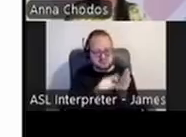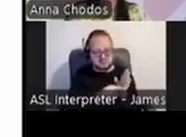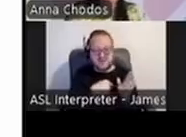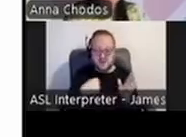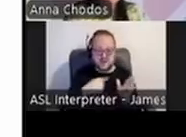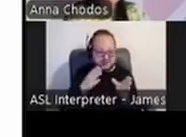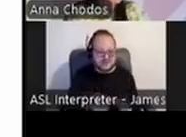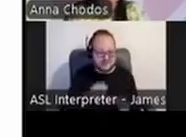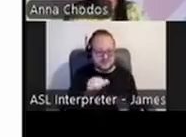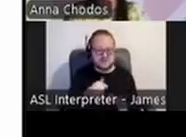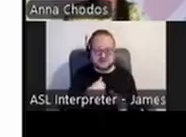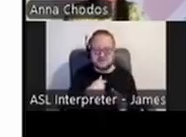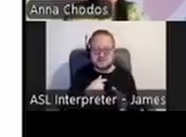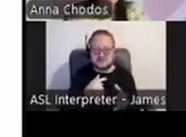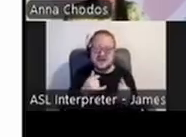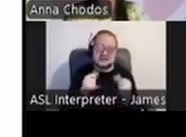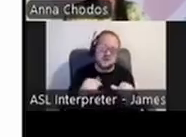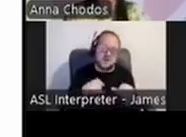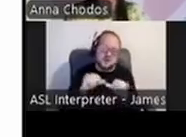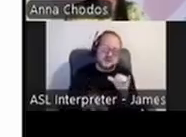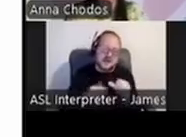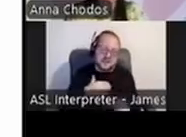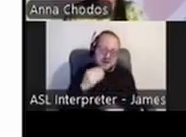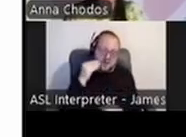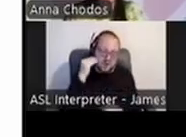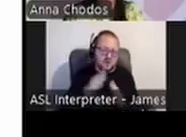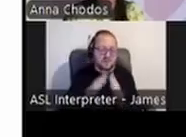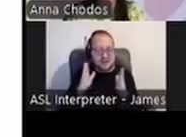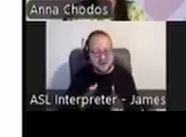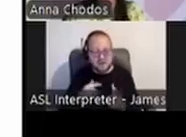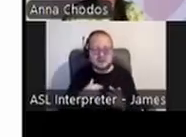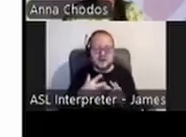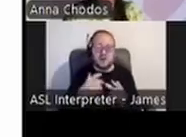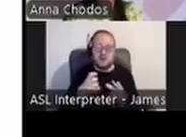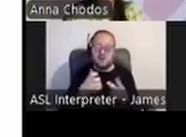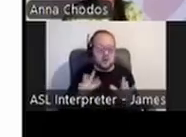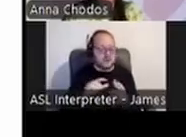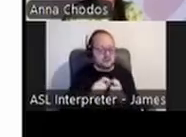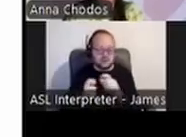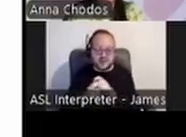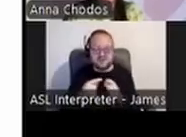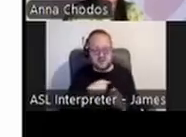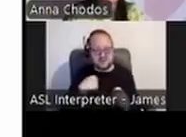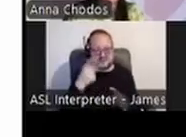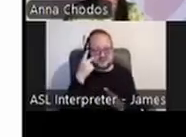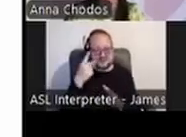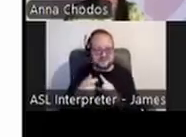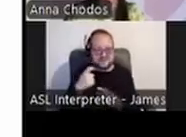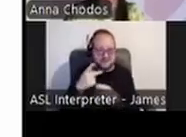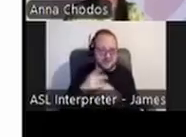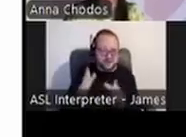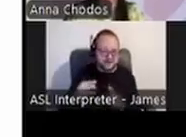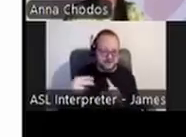want the current situation. I don't want anything to change. When we're seeing from the outside and we're hearing from the caregivers, like, I can't continue on like this. I can't